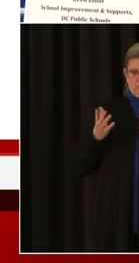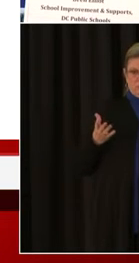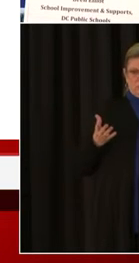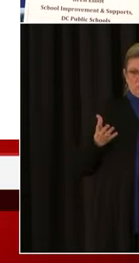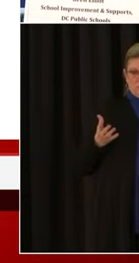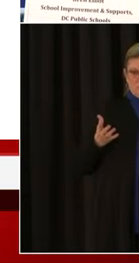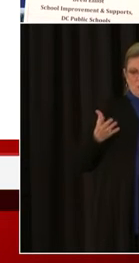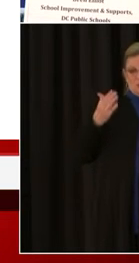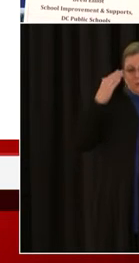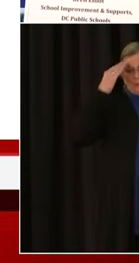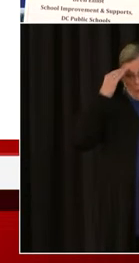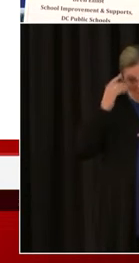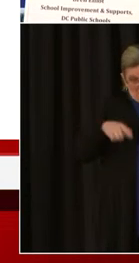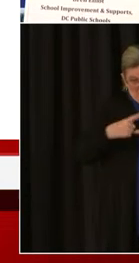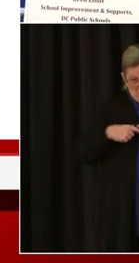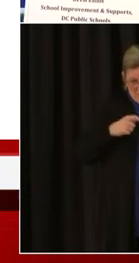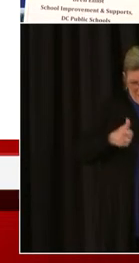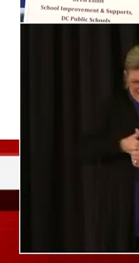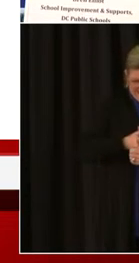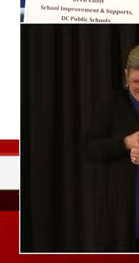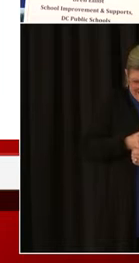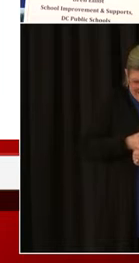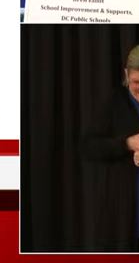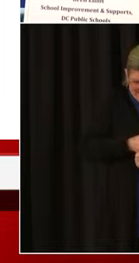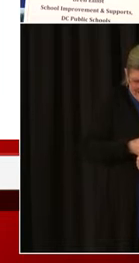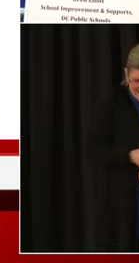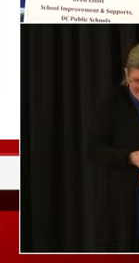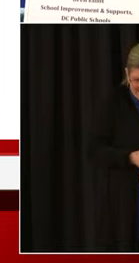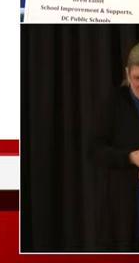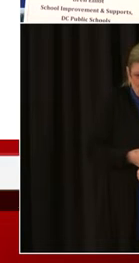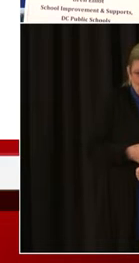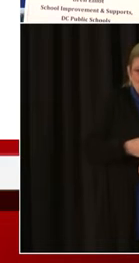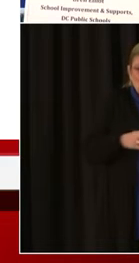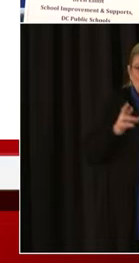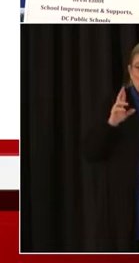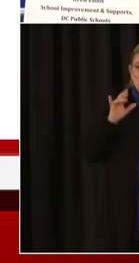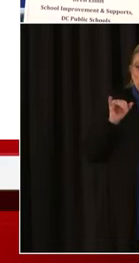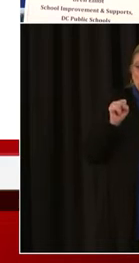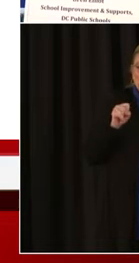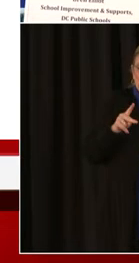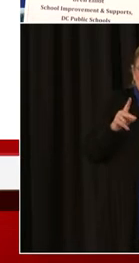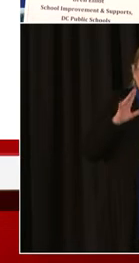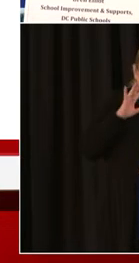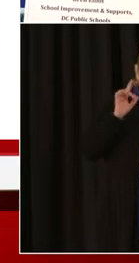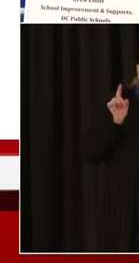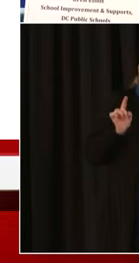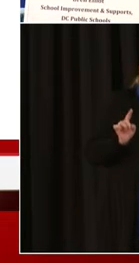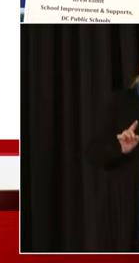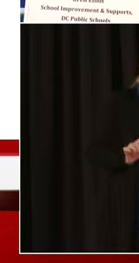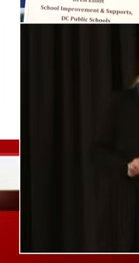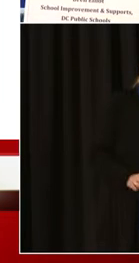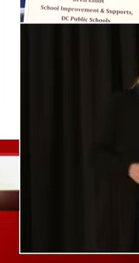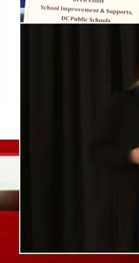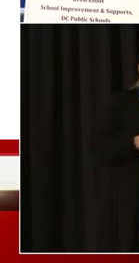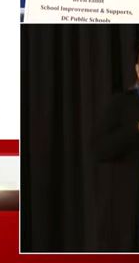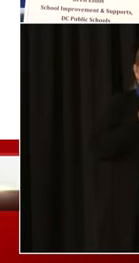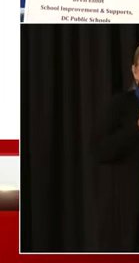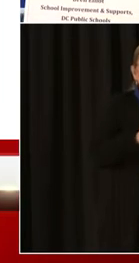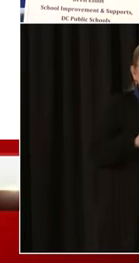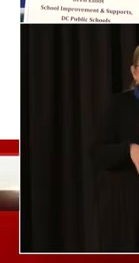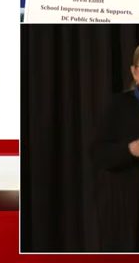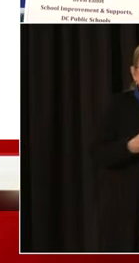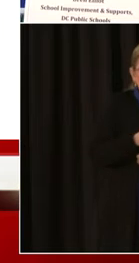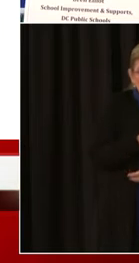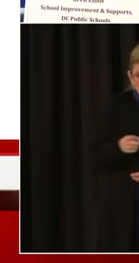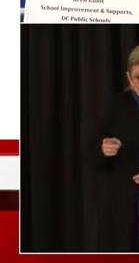robust immunization available, we ask that our families ensure that their students get those immunizations.